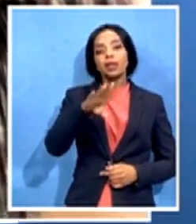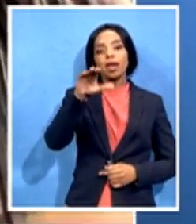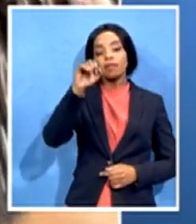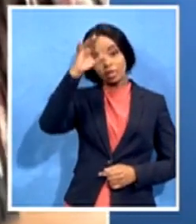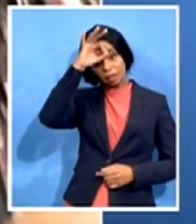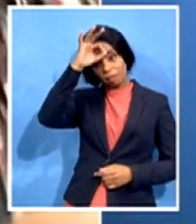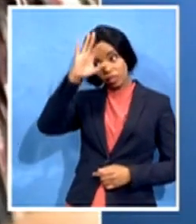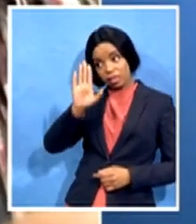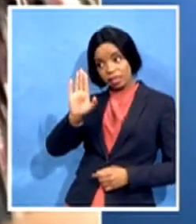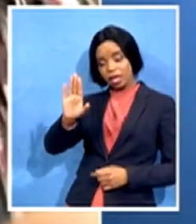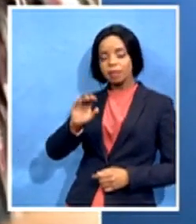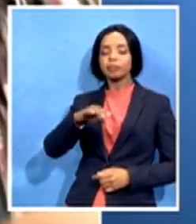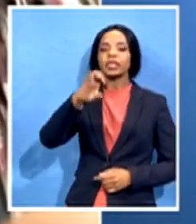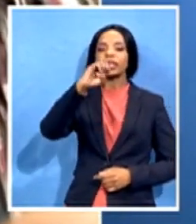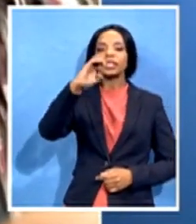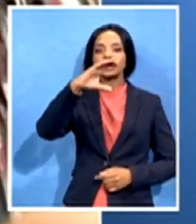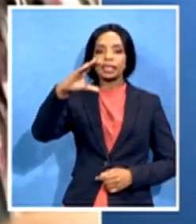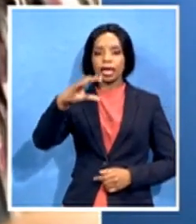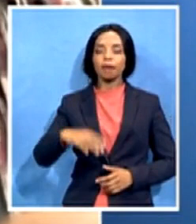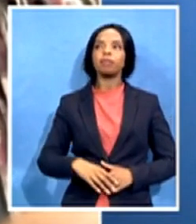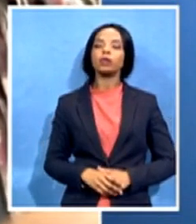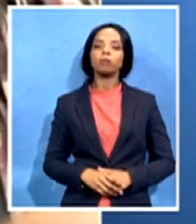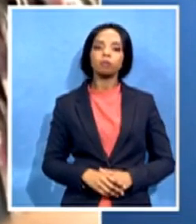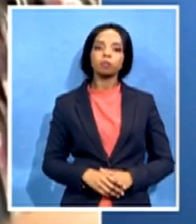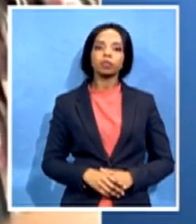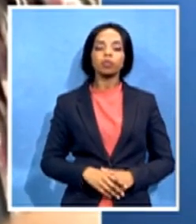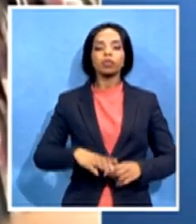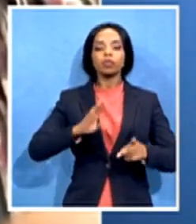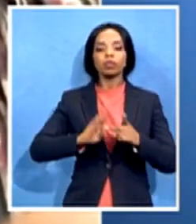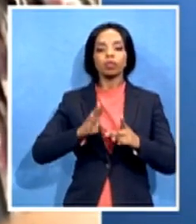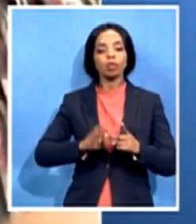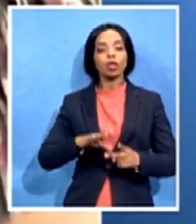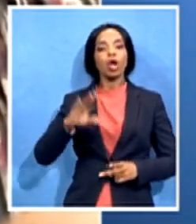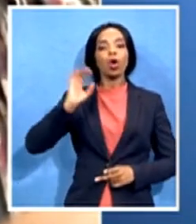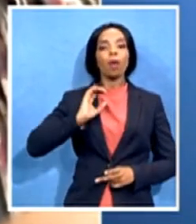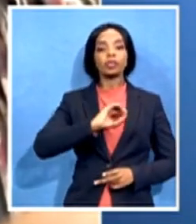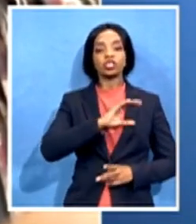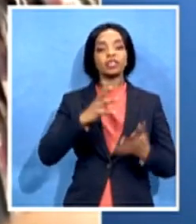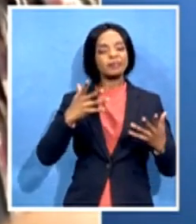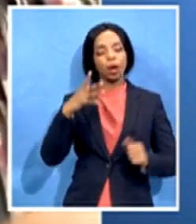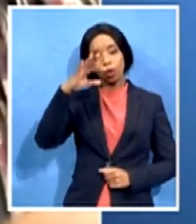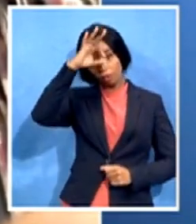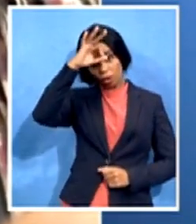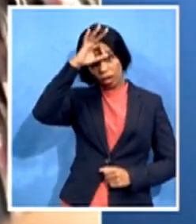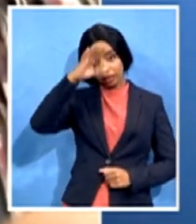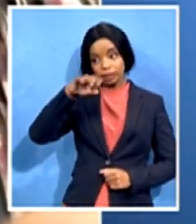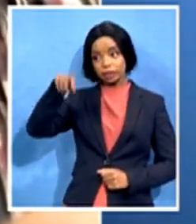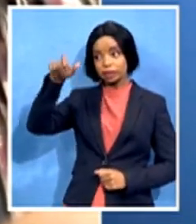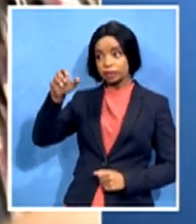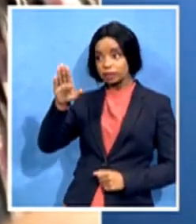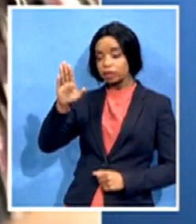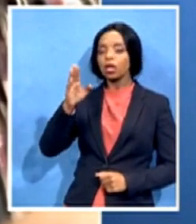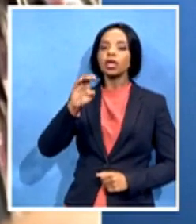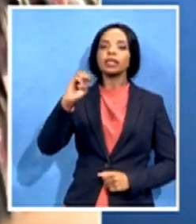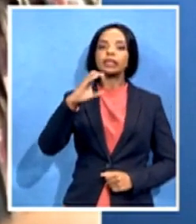and also the Commissioner of Police in the province gave a very comprehensive report trying to show